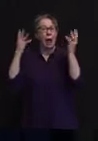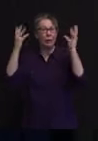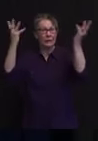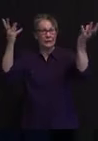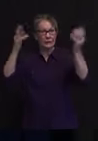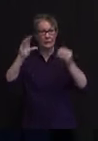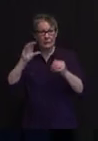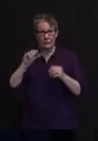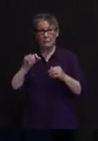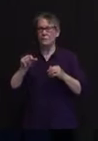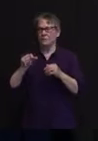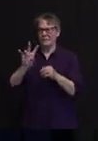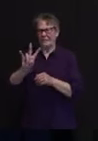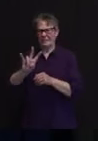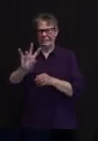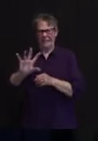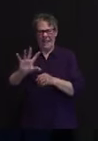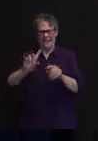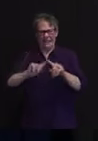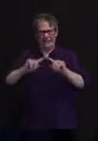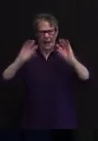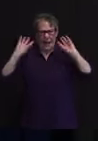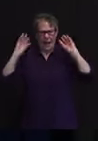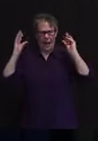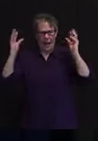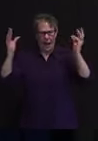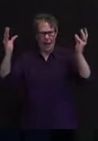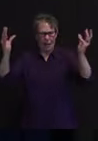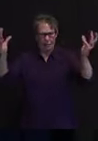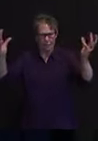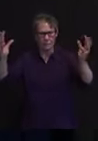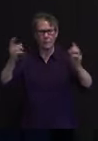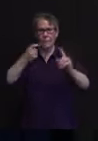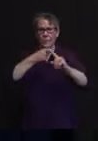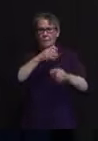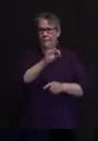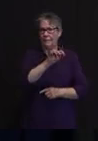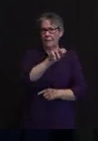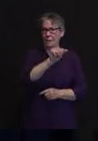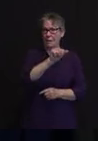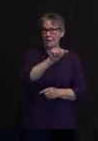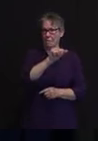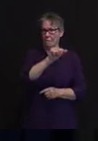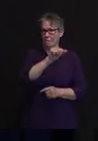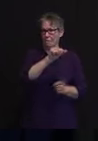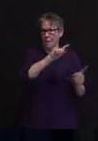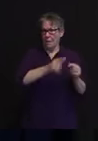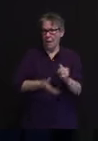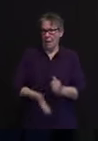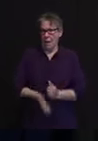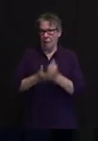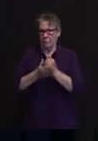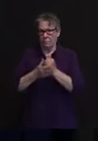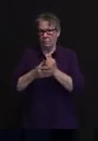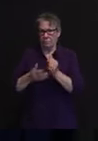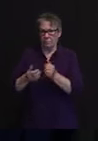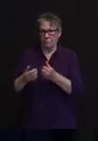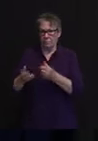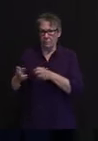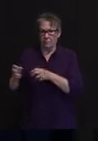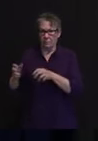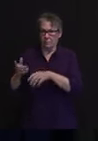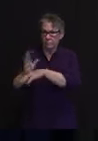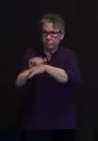taken nearly 500 911 calls, have done 286 transports. 58 of their calls have been